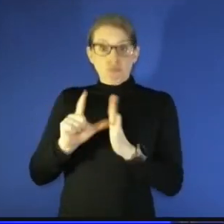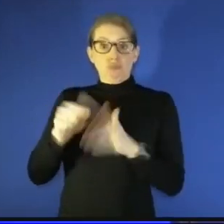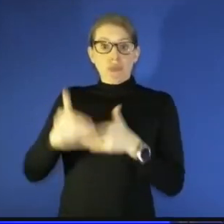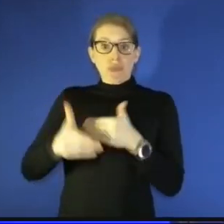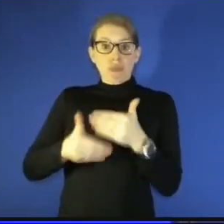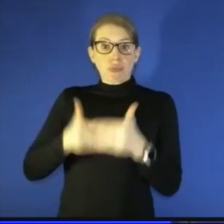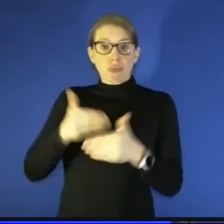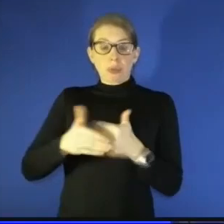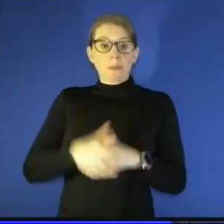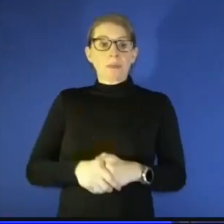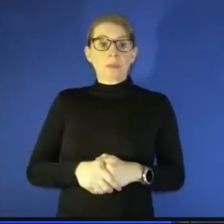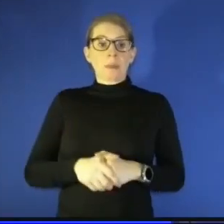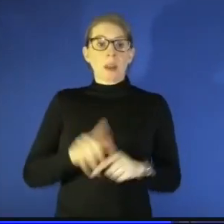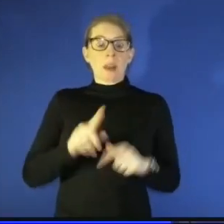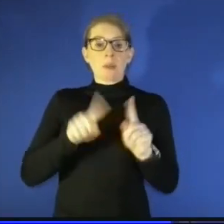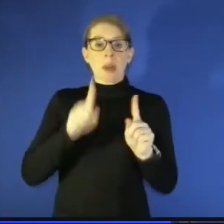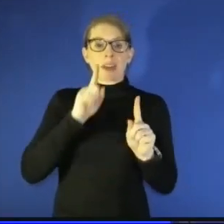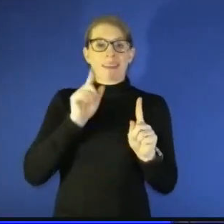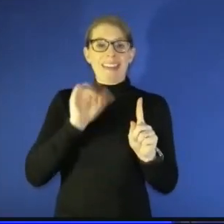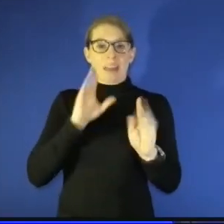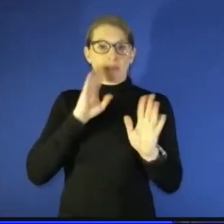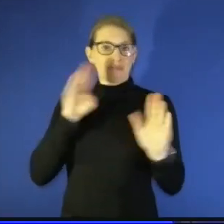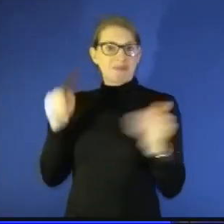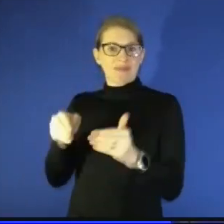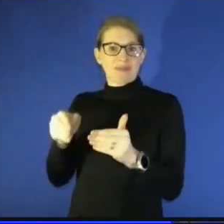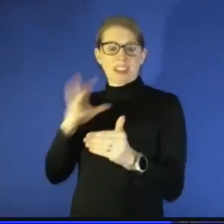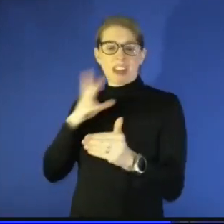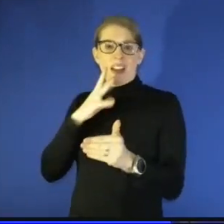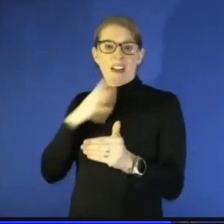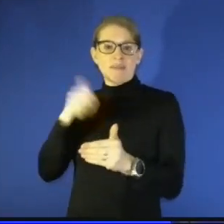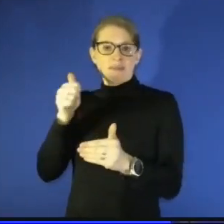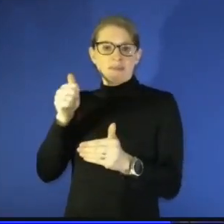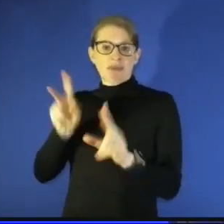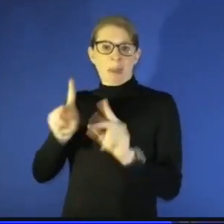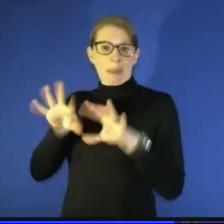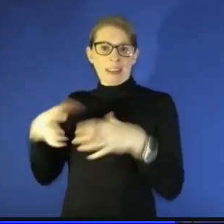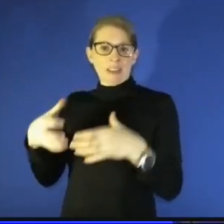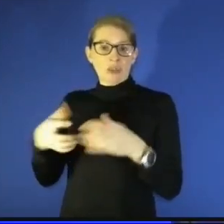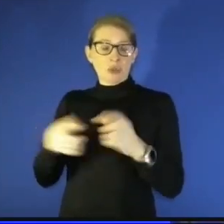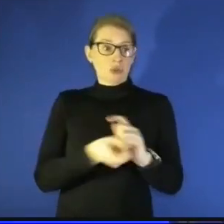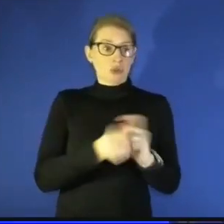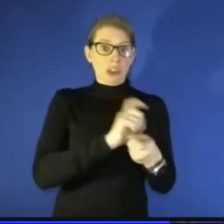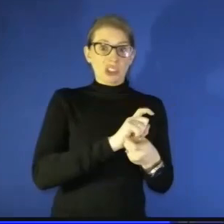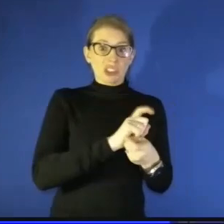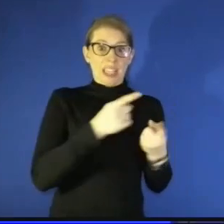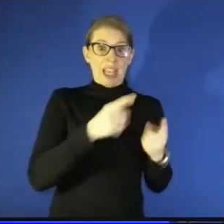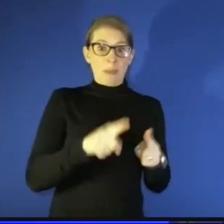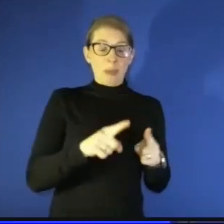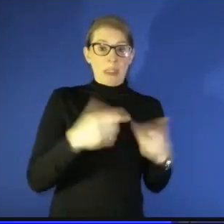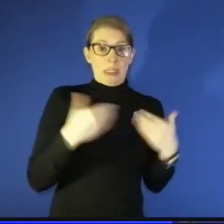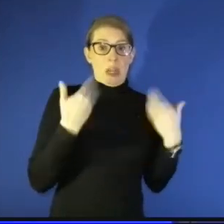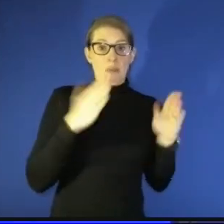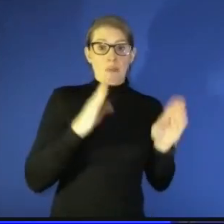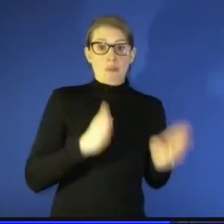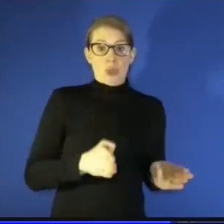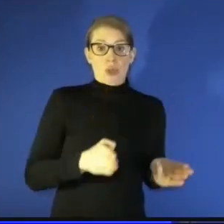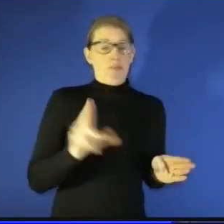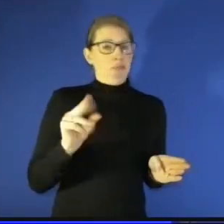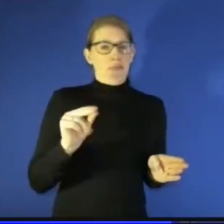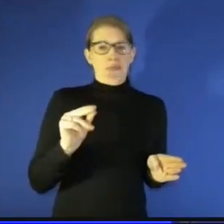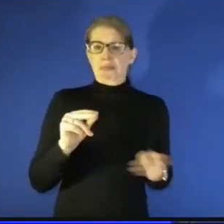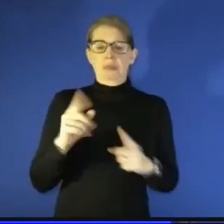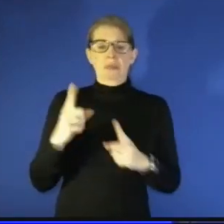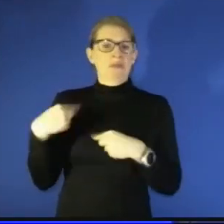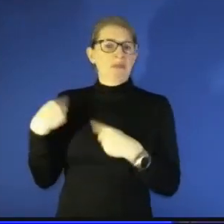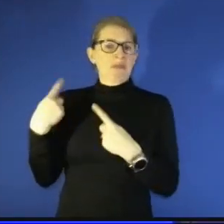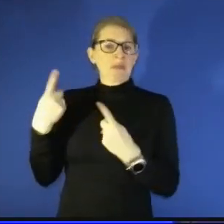towards the elderly population. You will not see these changes in a young person. They accumulate over multiple decades of